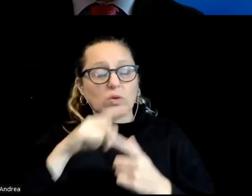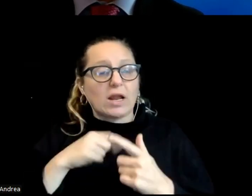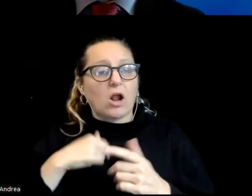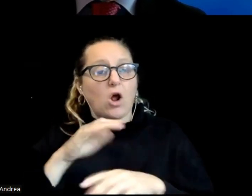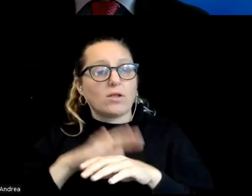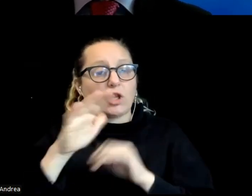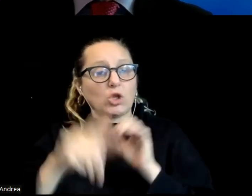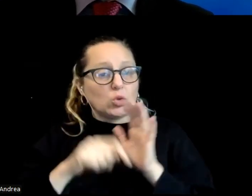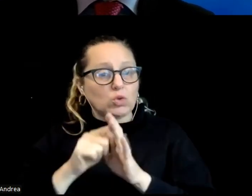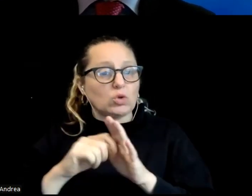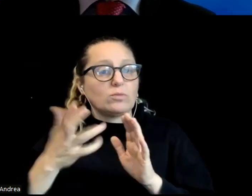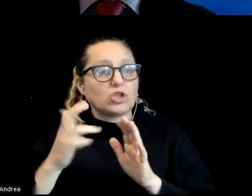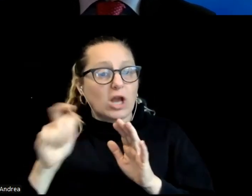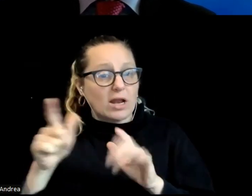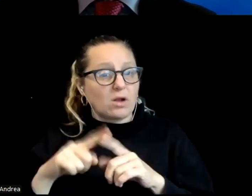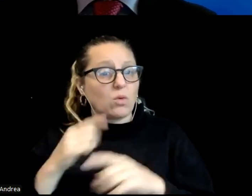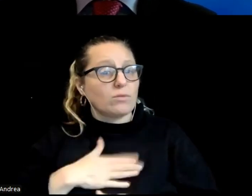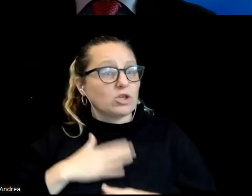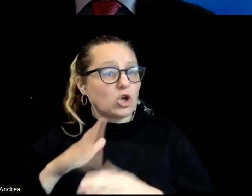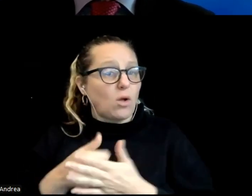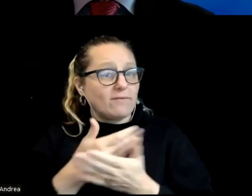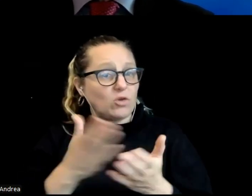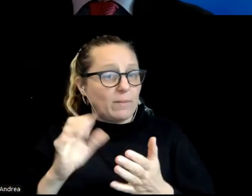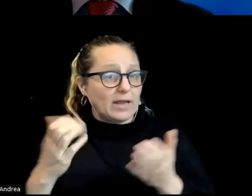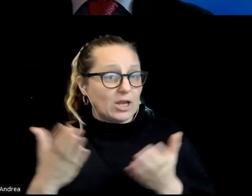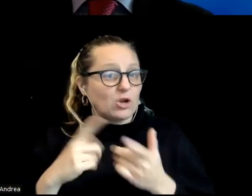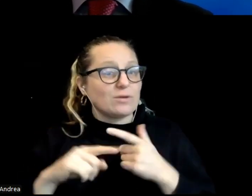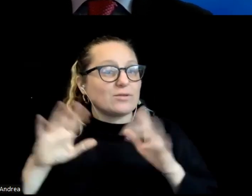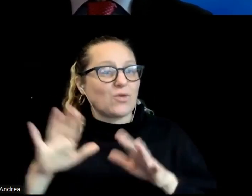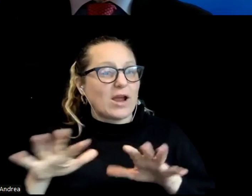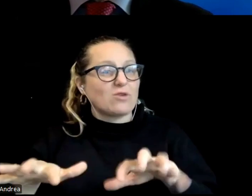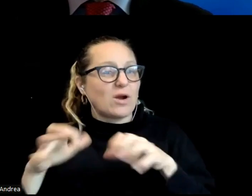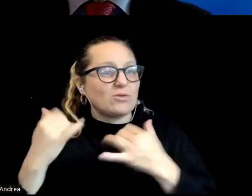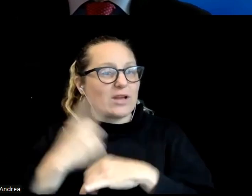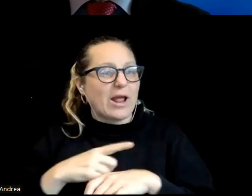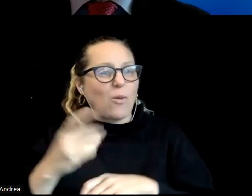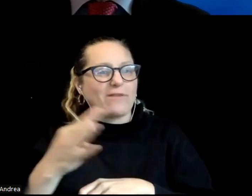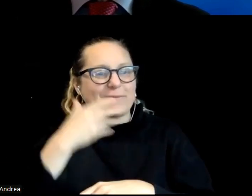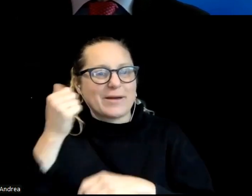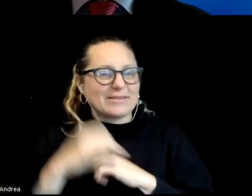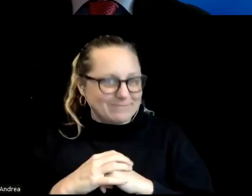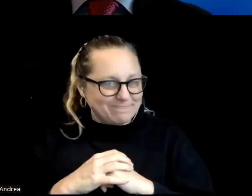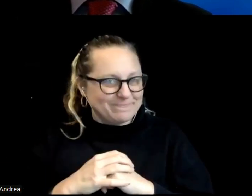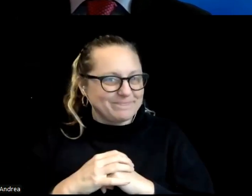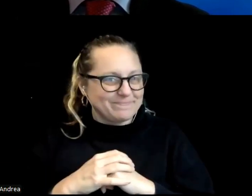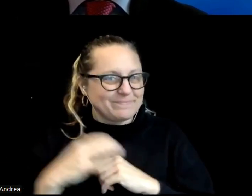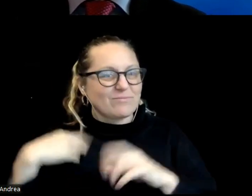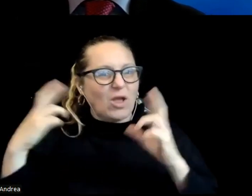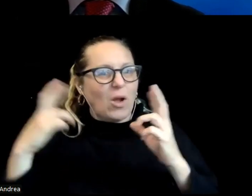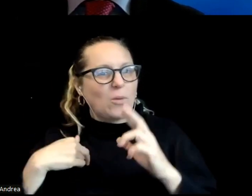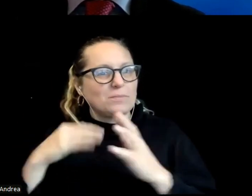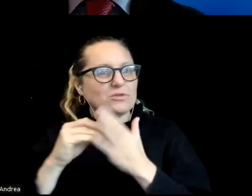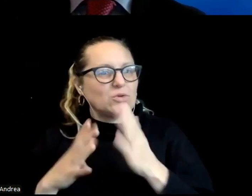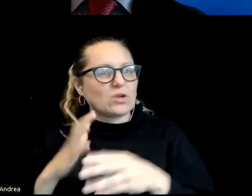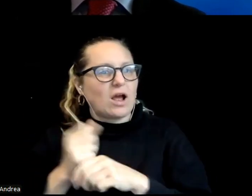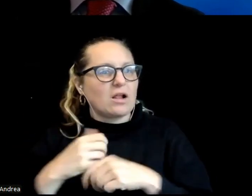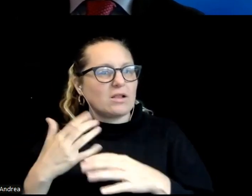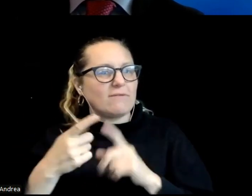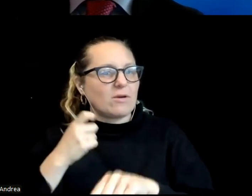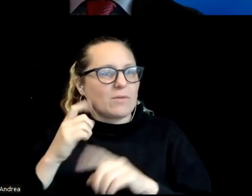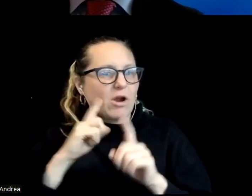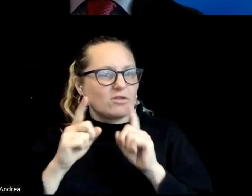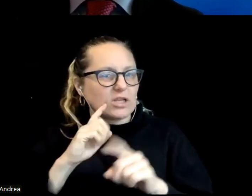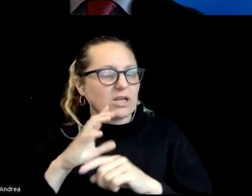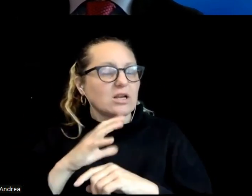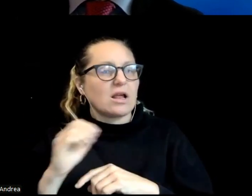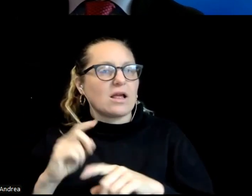YouTube channel. We appreciate you all being here. Great crowd today, one of our best. And I hope the students got a lot out of the conversation. And